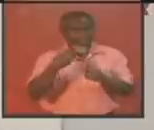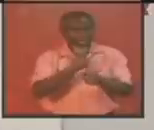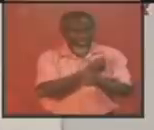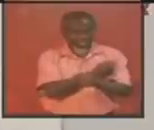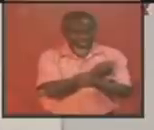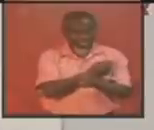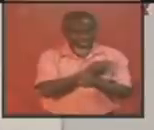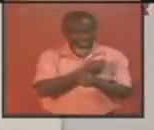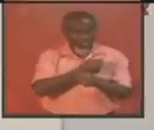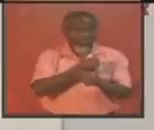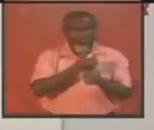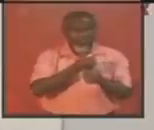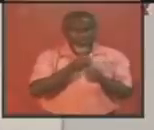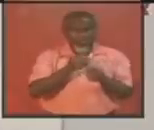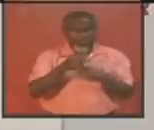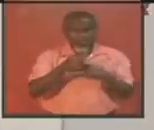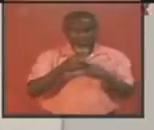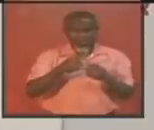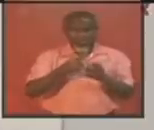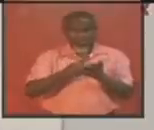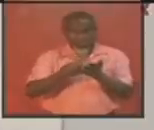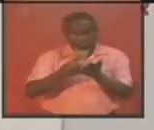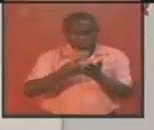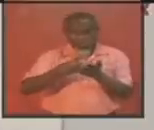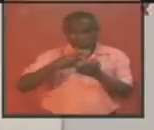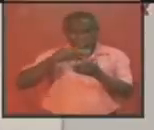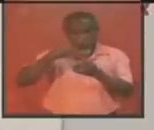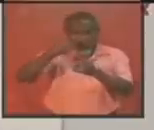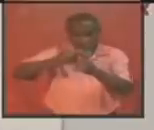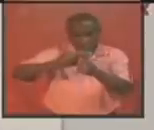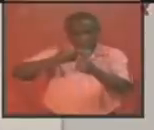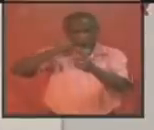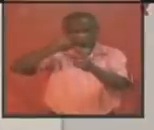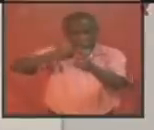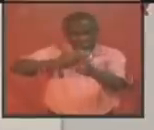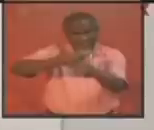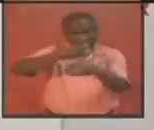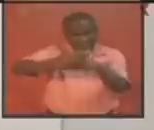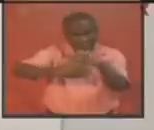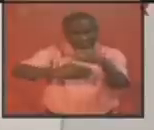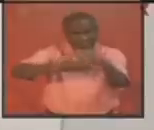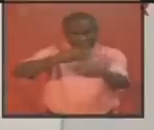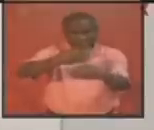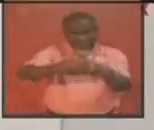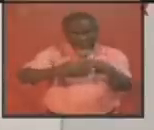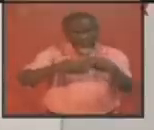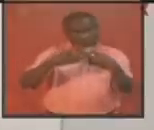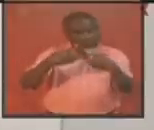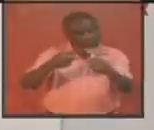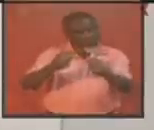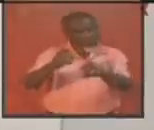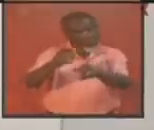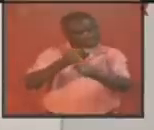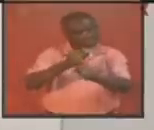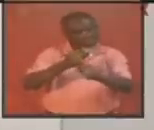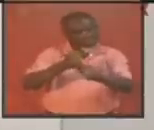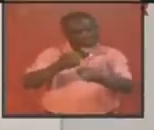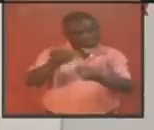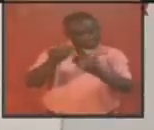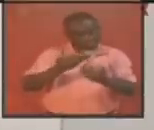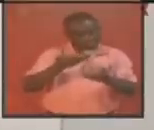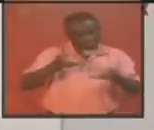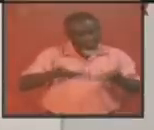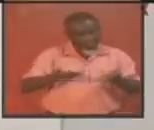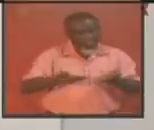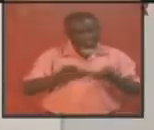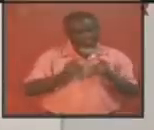and during the course of 2021 that we are arranging to receive in this country. So you're talking about